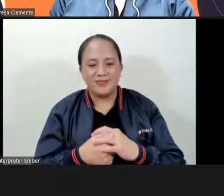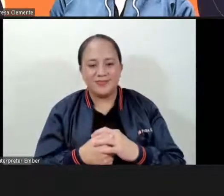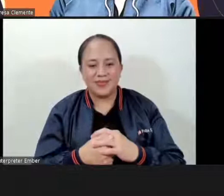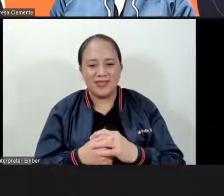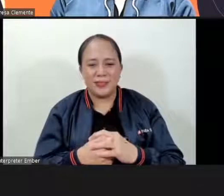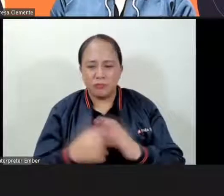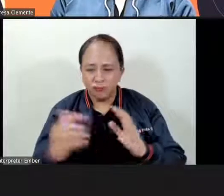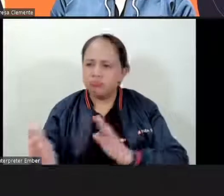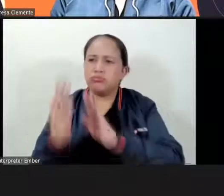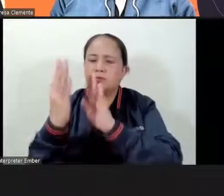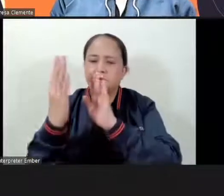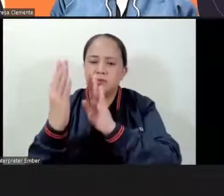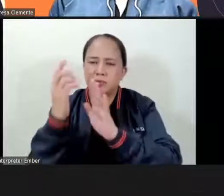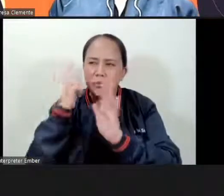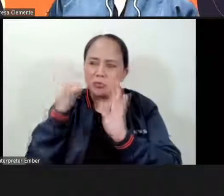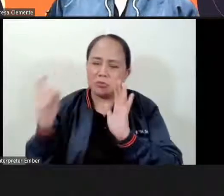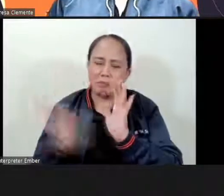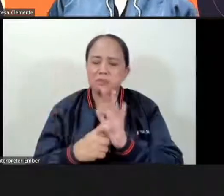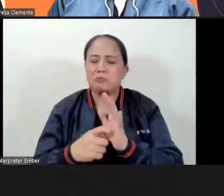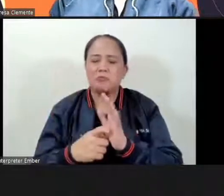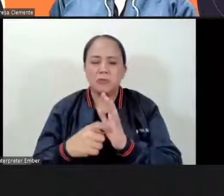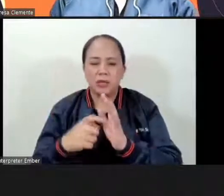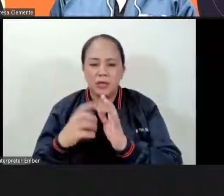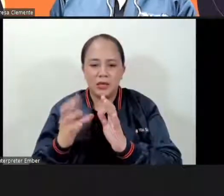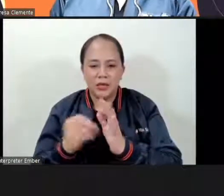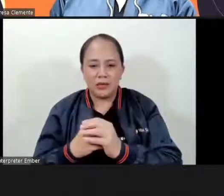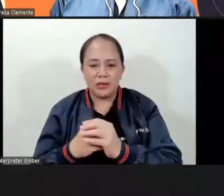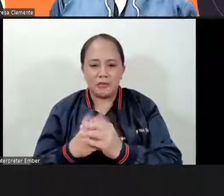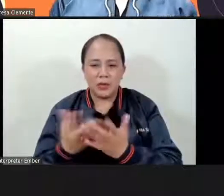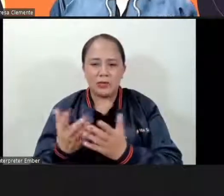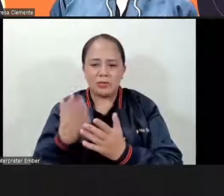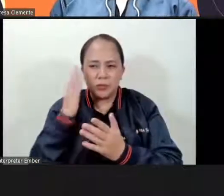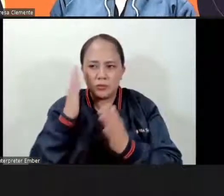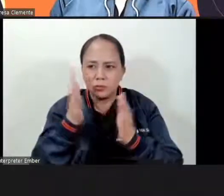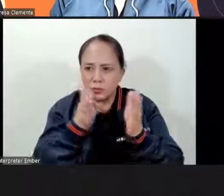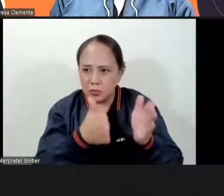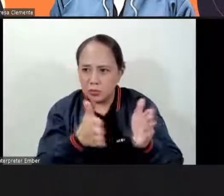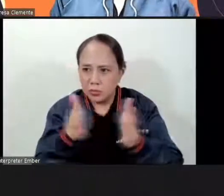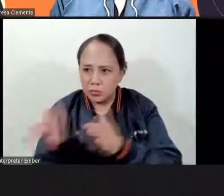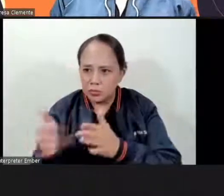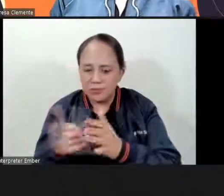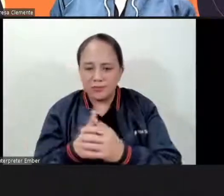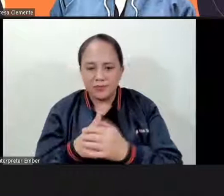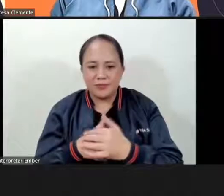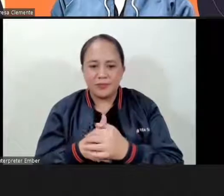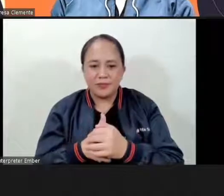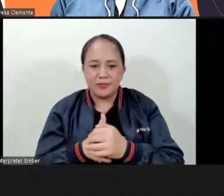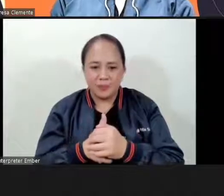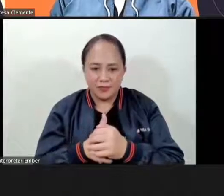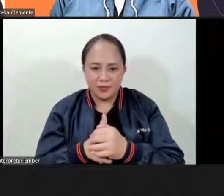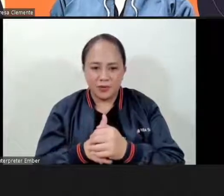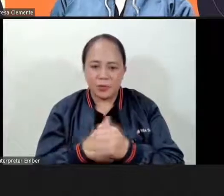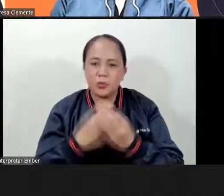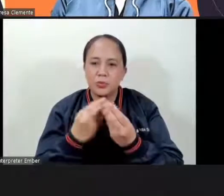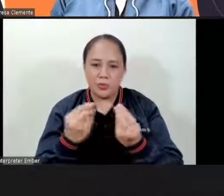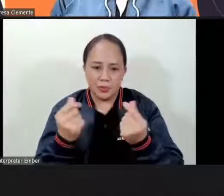face it, acknowledge it, and think of ways to address